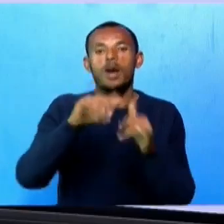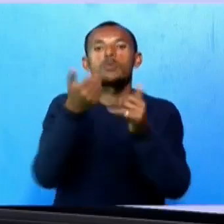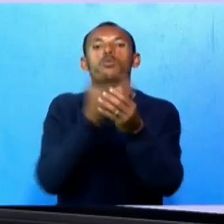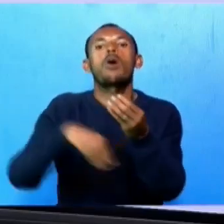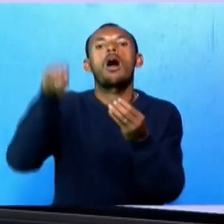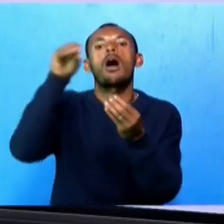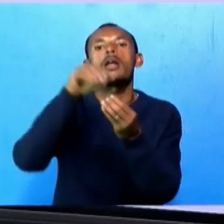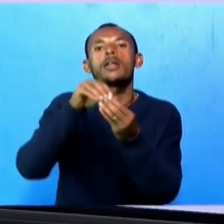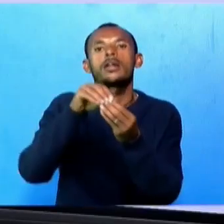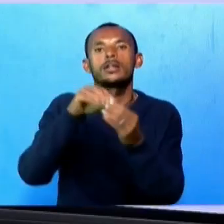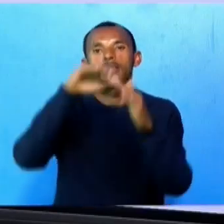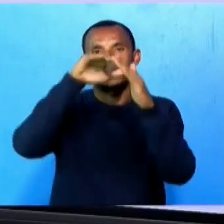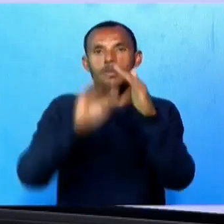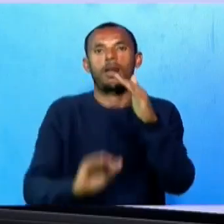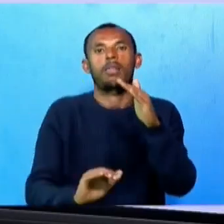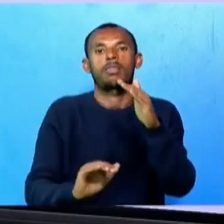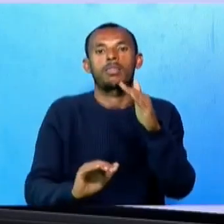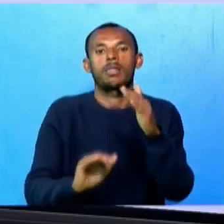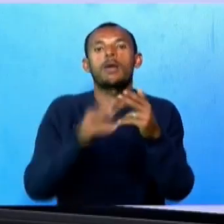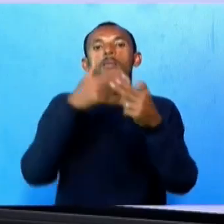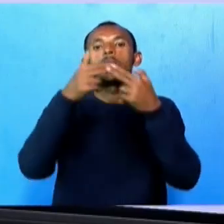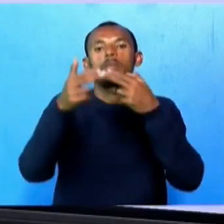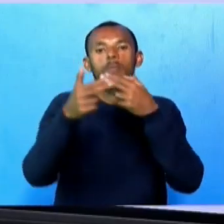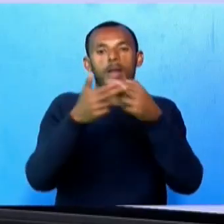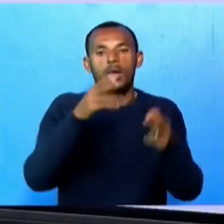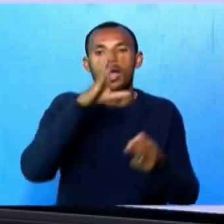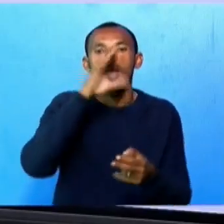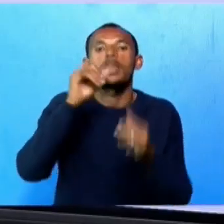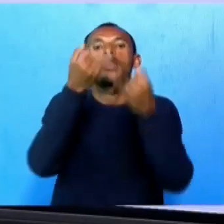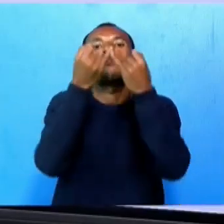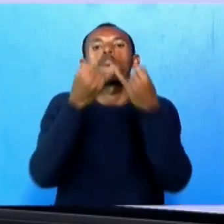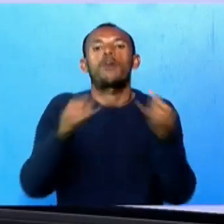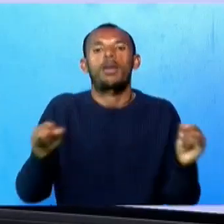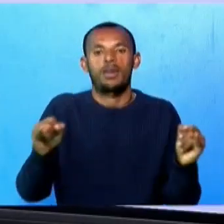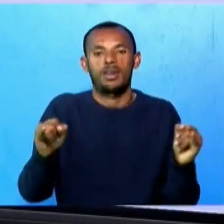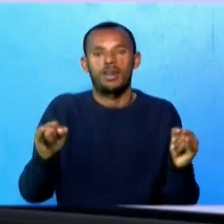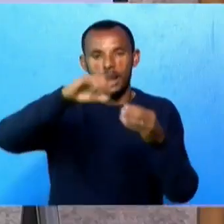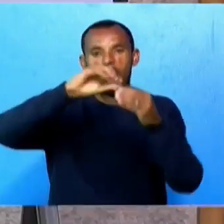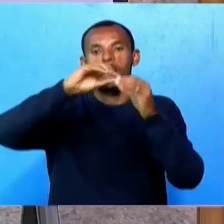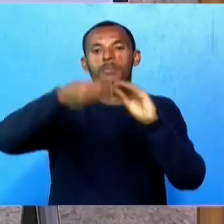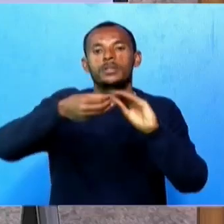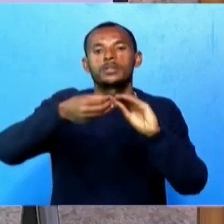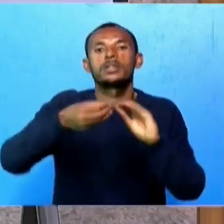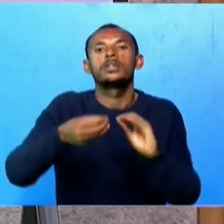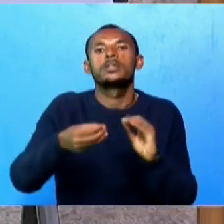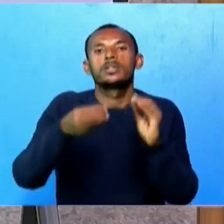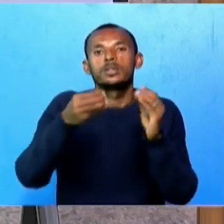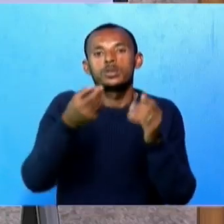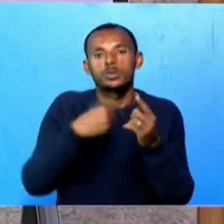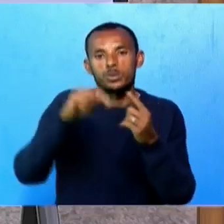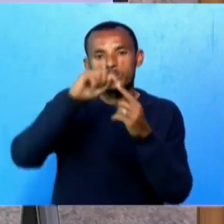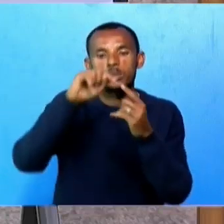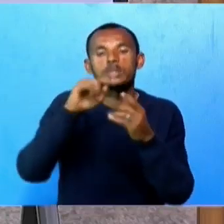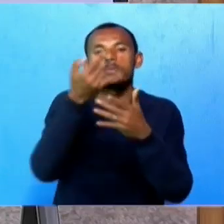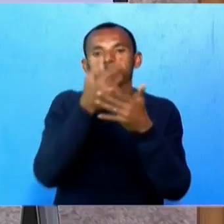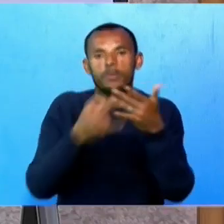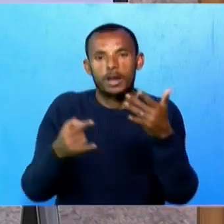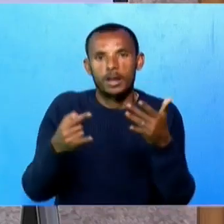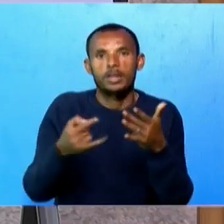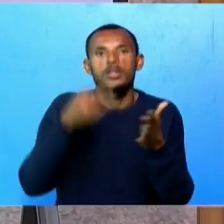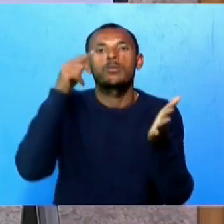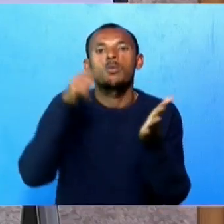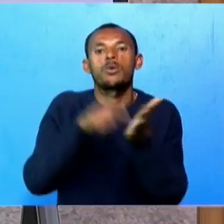add, subtract, multiply, and divide rational numbers. Just to specifically touch the